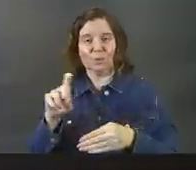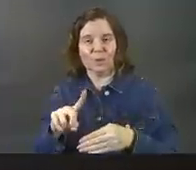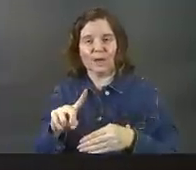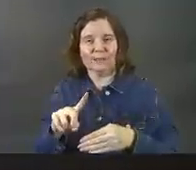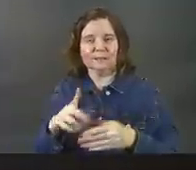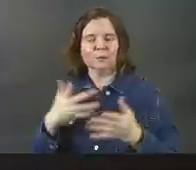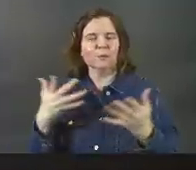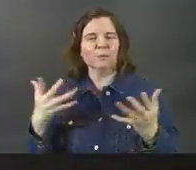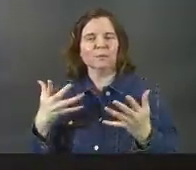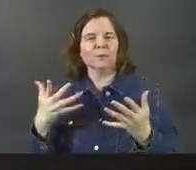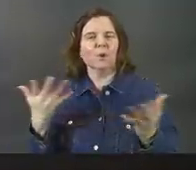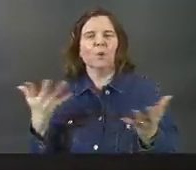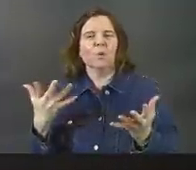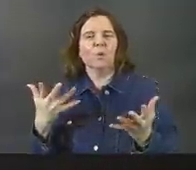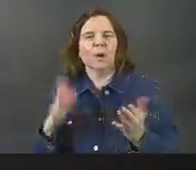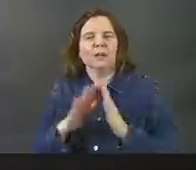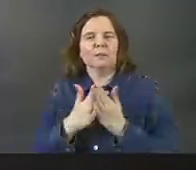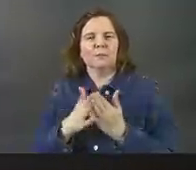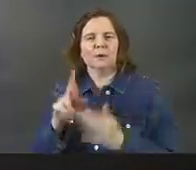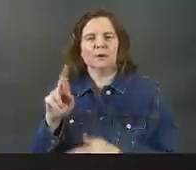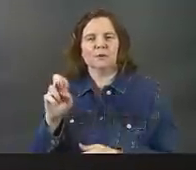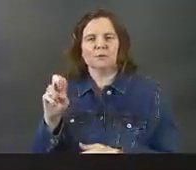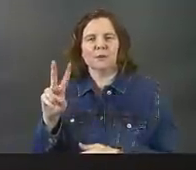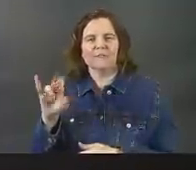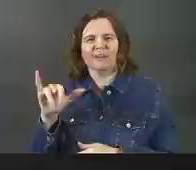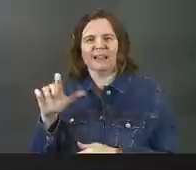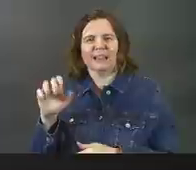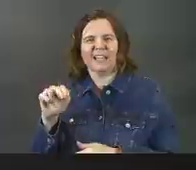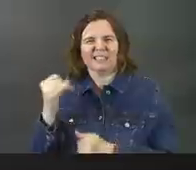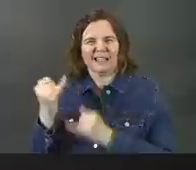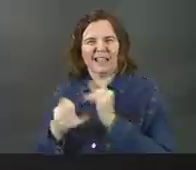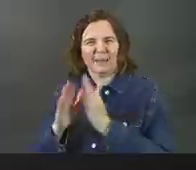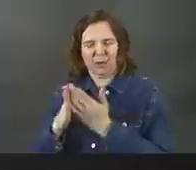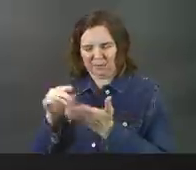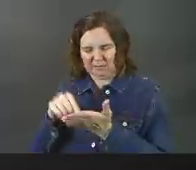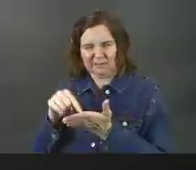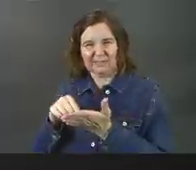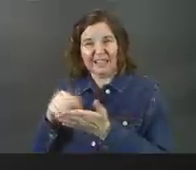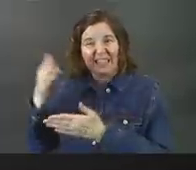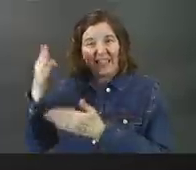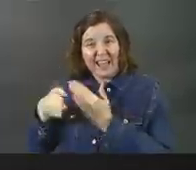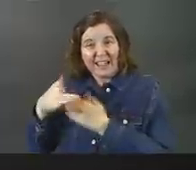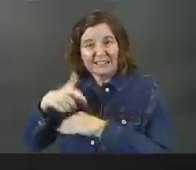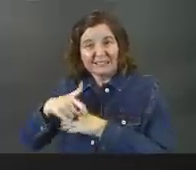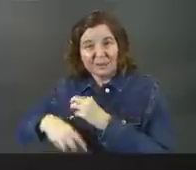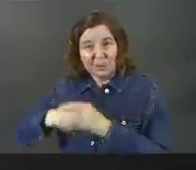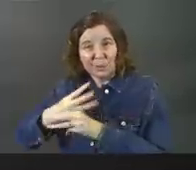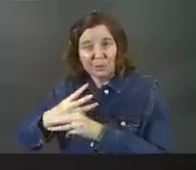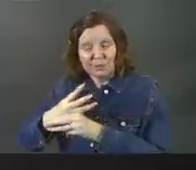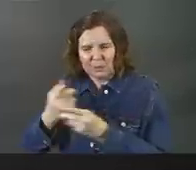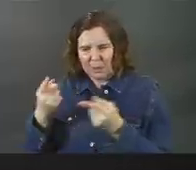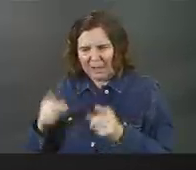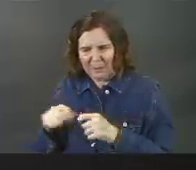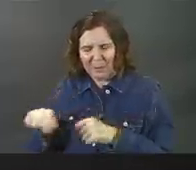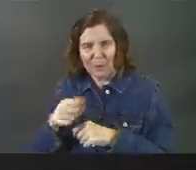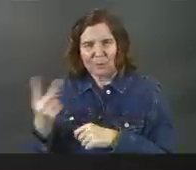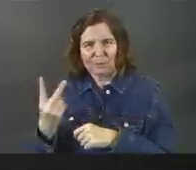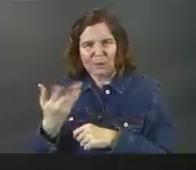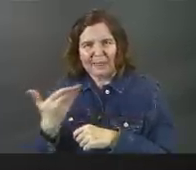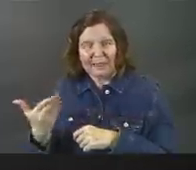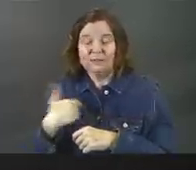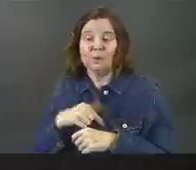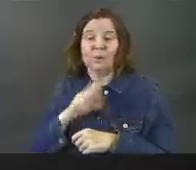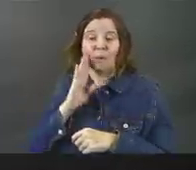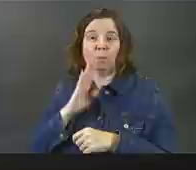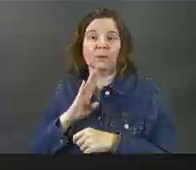is just basically, what is the book of Revelation? What is up with the end times? What is happening with those two things? And so